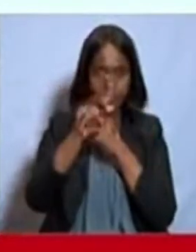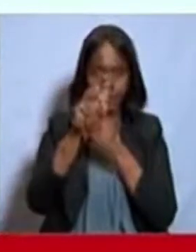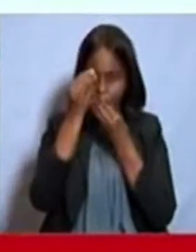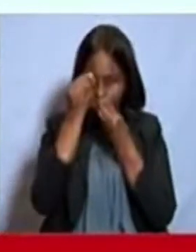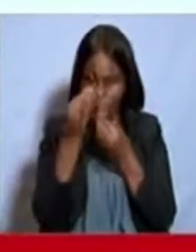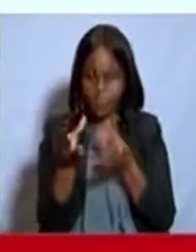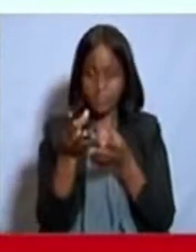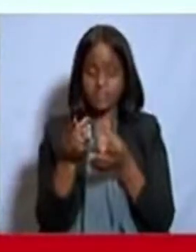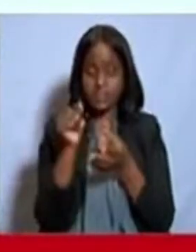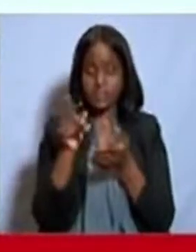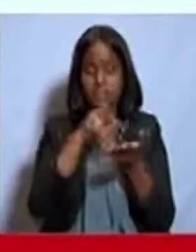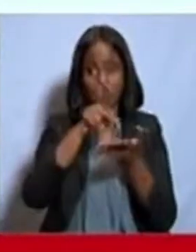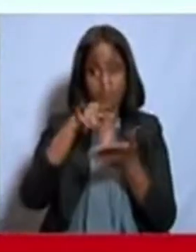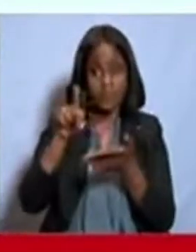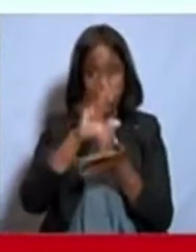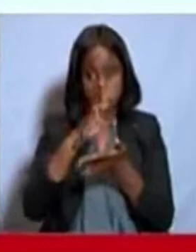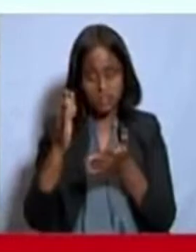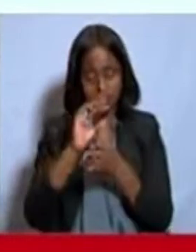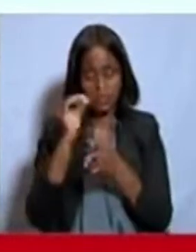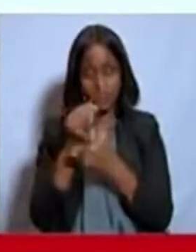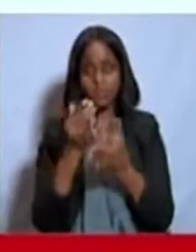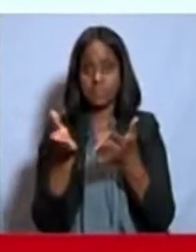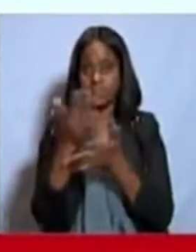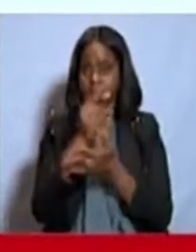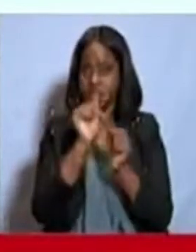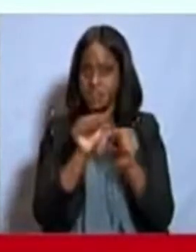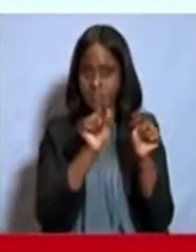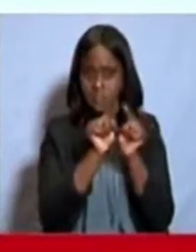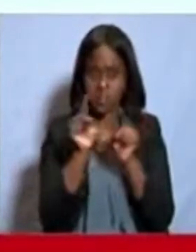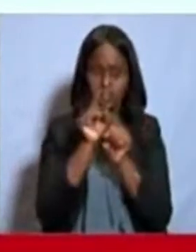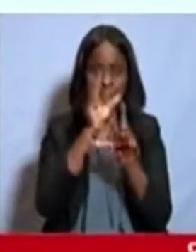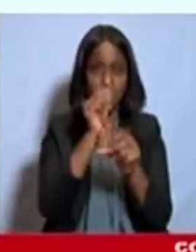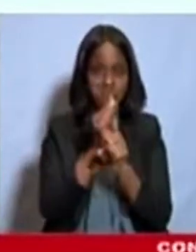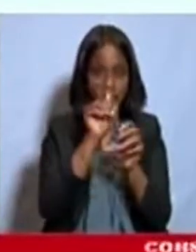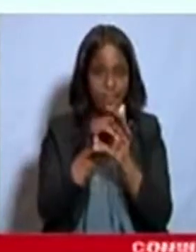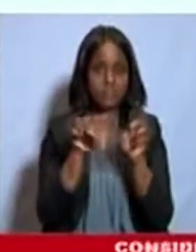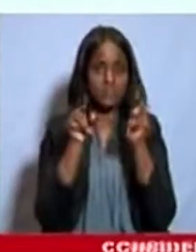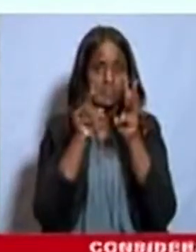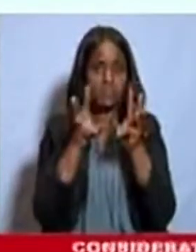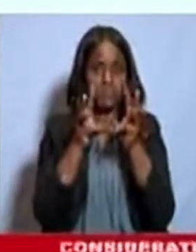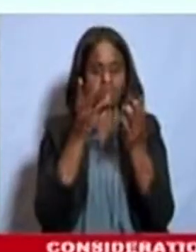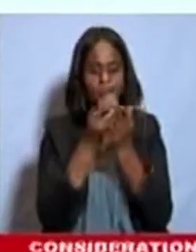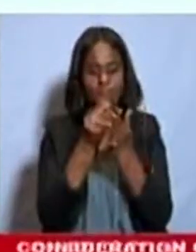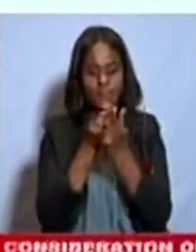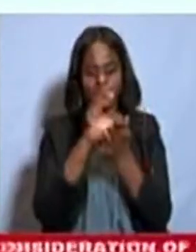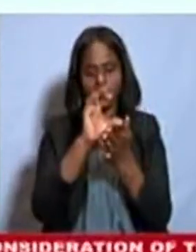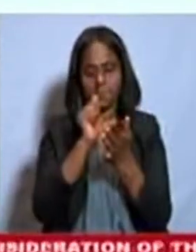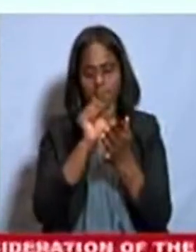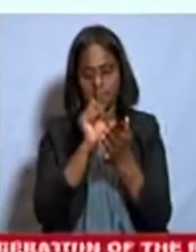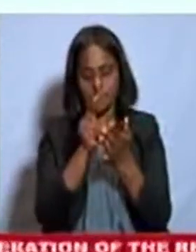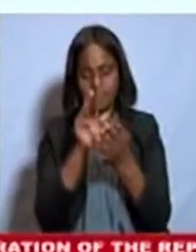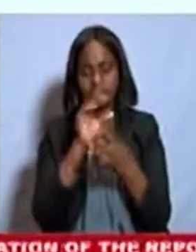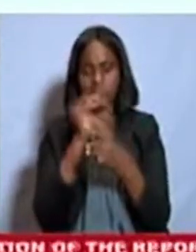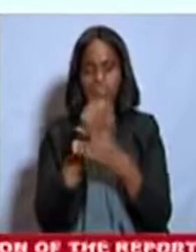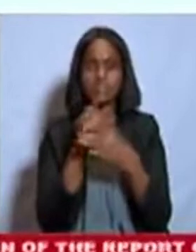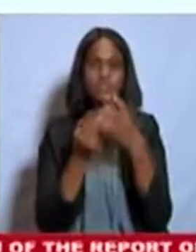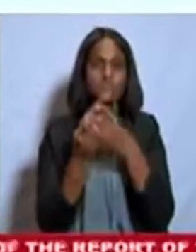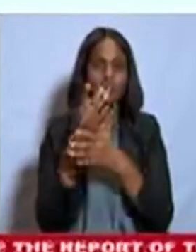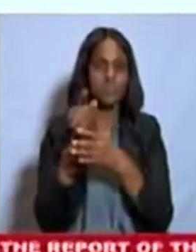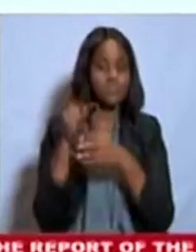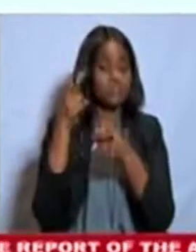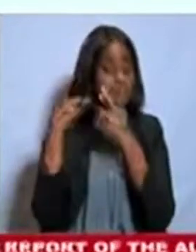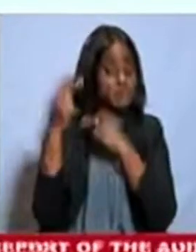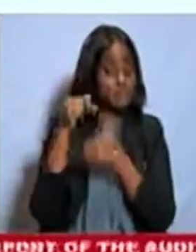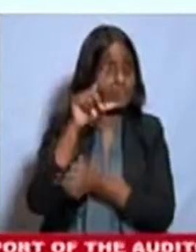to. The paybacks or recoveries can also be received in the form of cash or produce. A review of